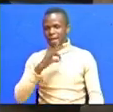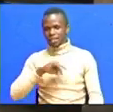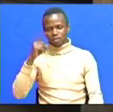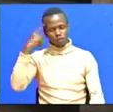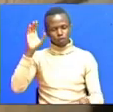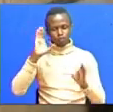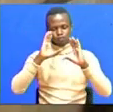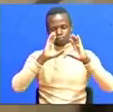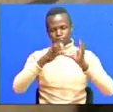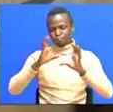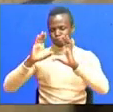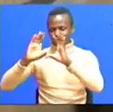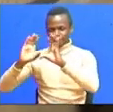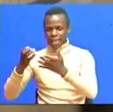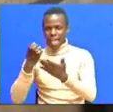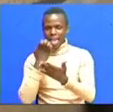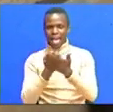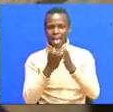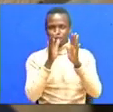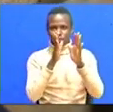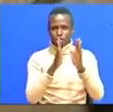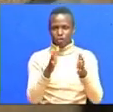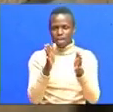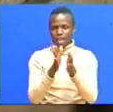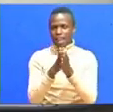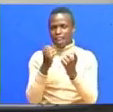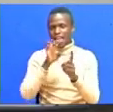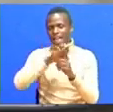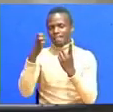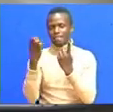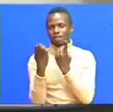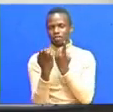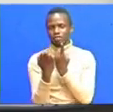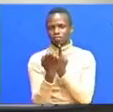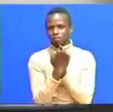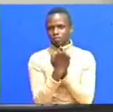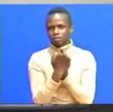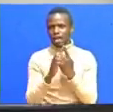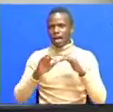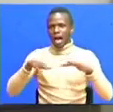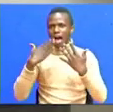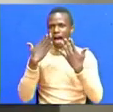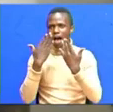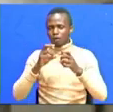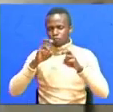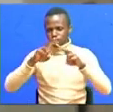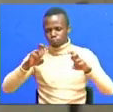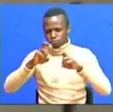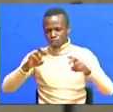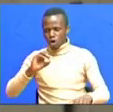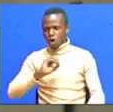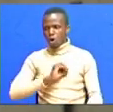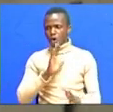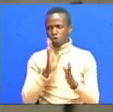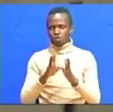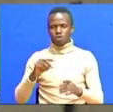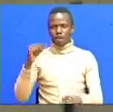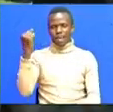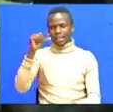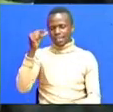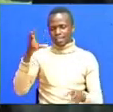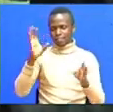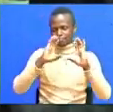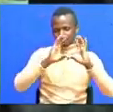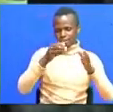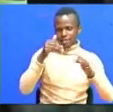company, the employee and the environment. Herbert Chegwa, owner Family Green Corporation in